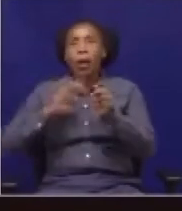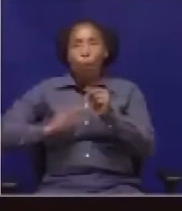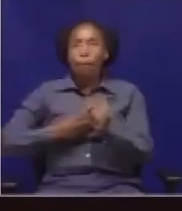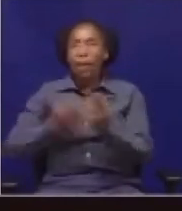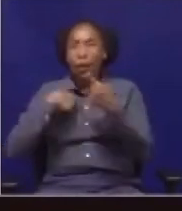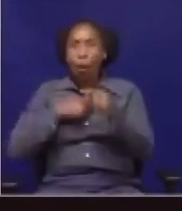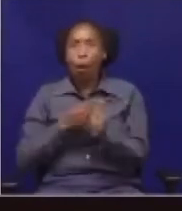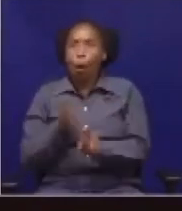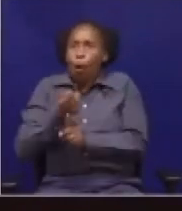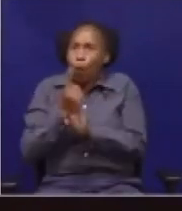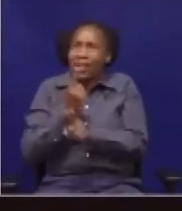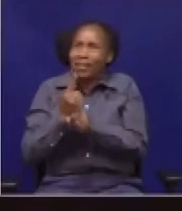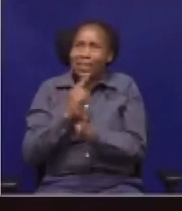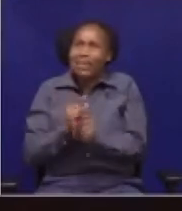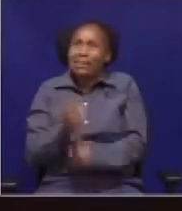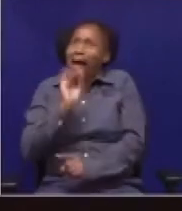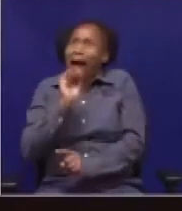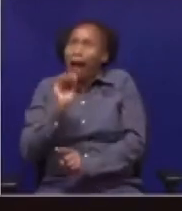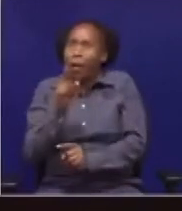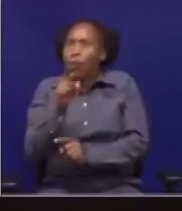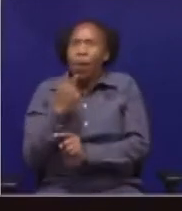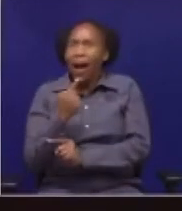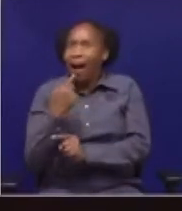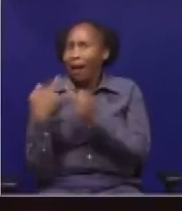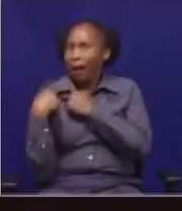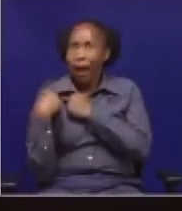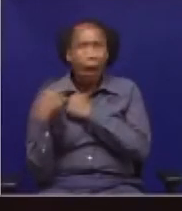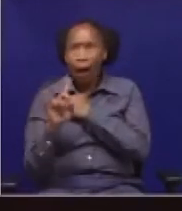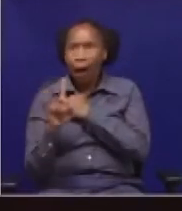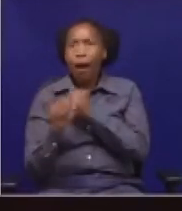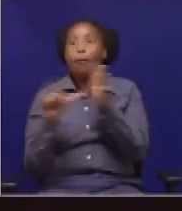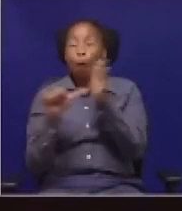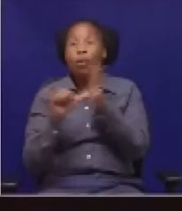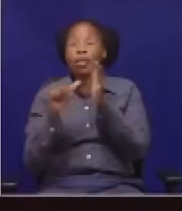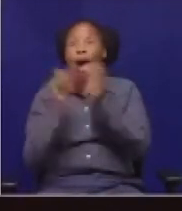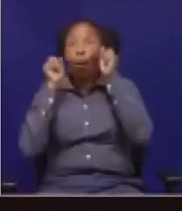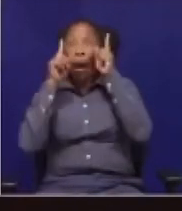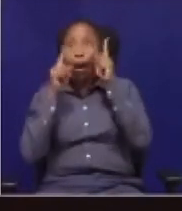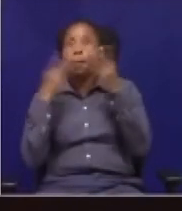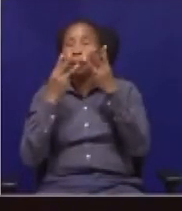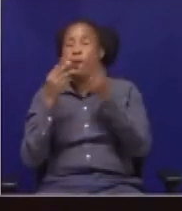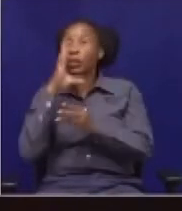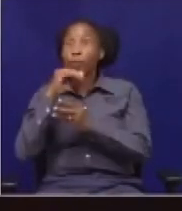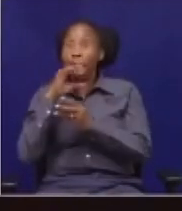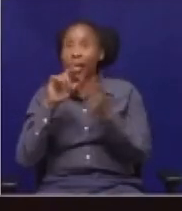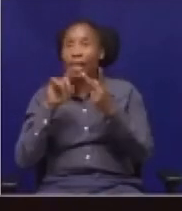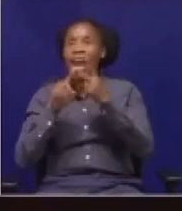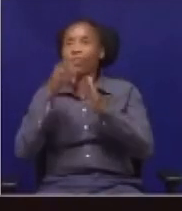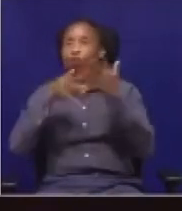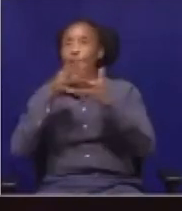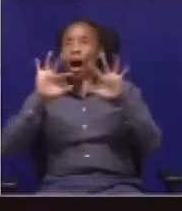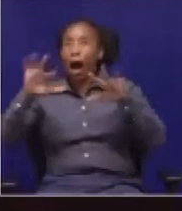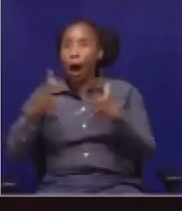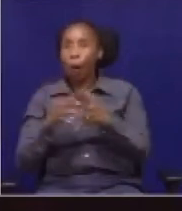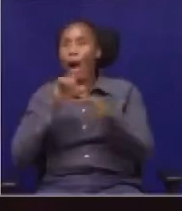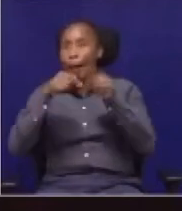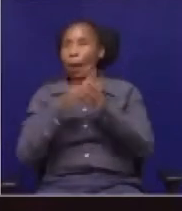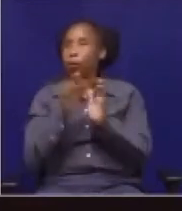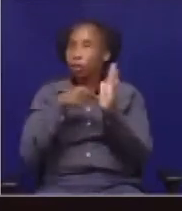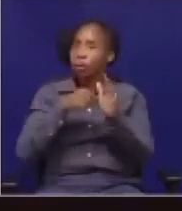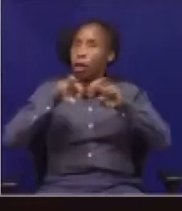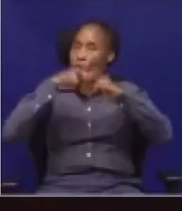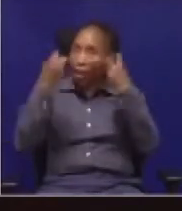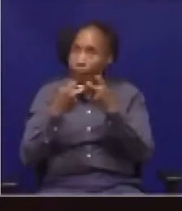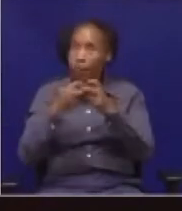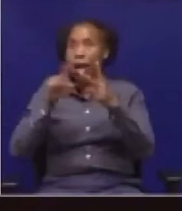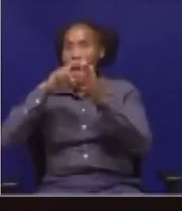keep you accountable. It is important to be aware of how people speak and joke around rape and the role of women. Calling